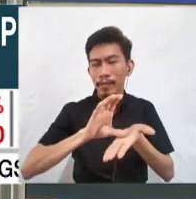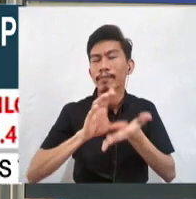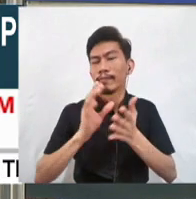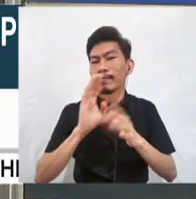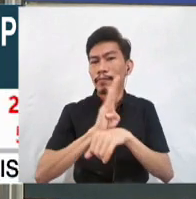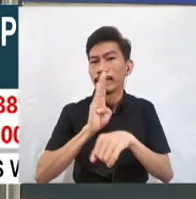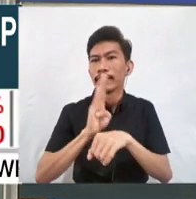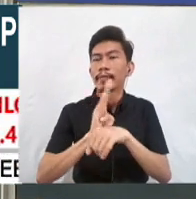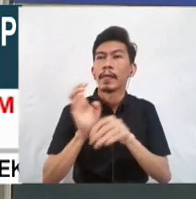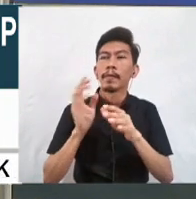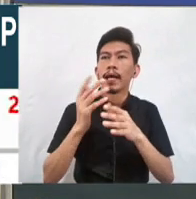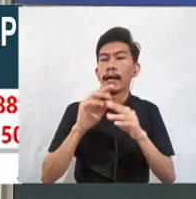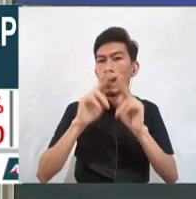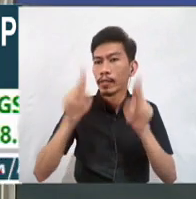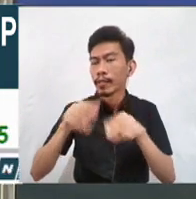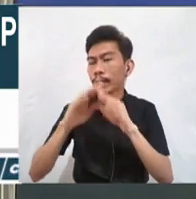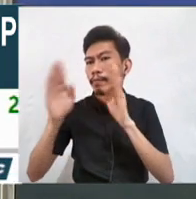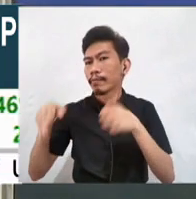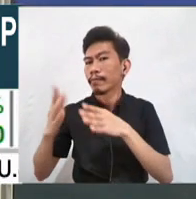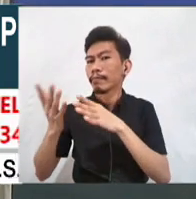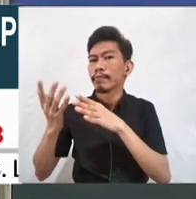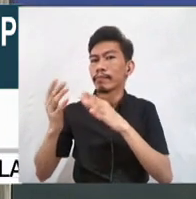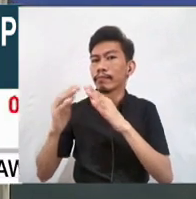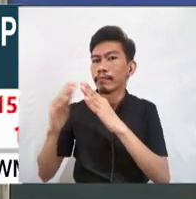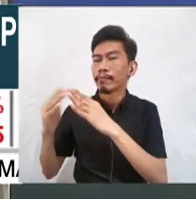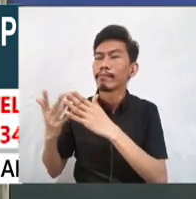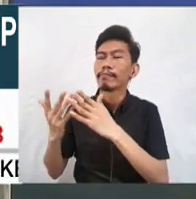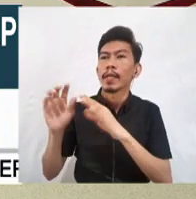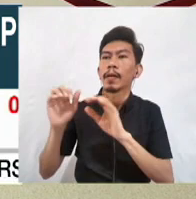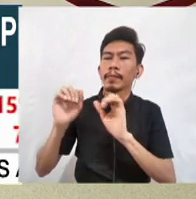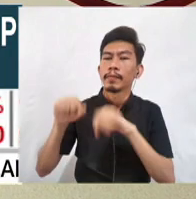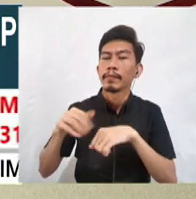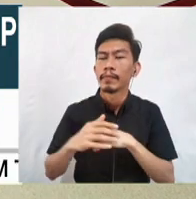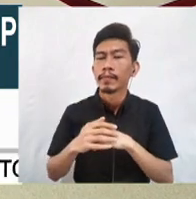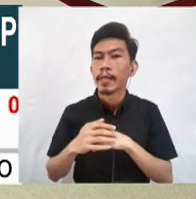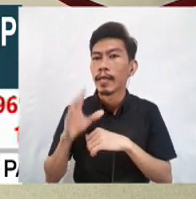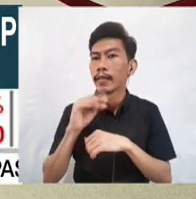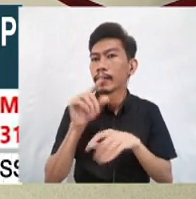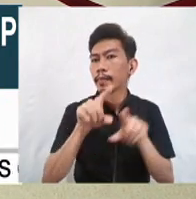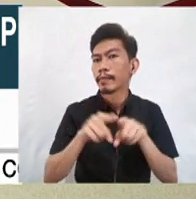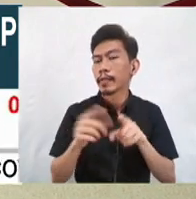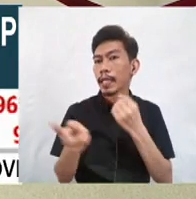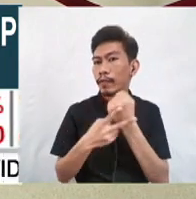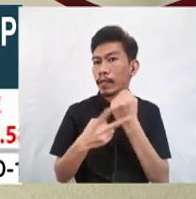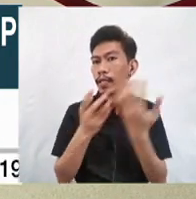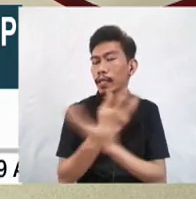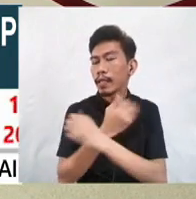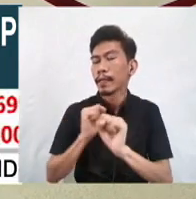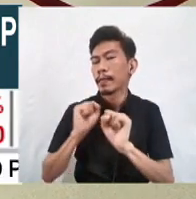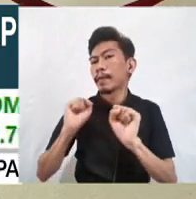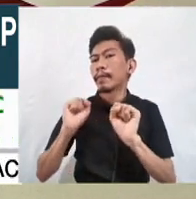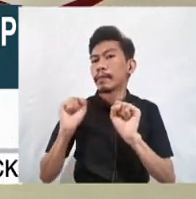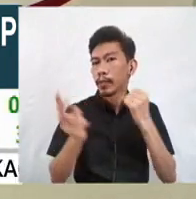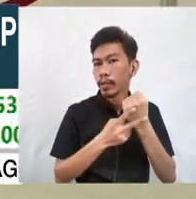need to get out of the zone to live somewhere else, no. Also for safety and security purposes, it's good that